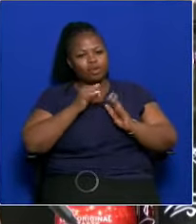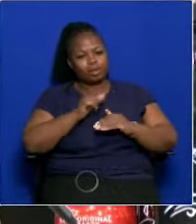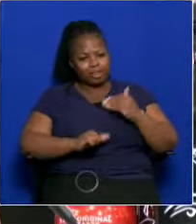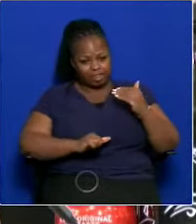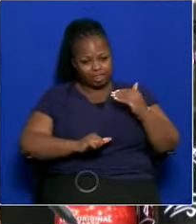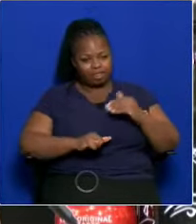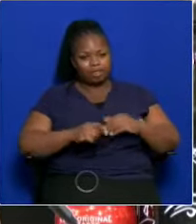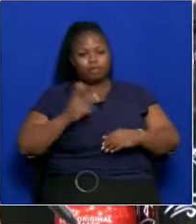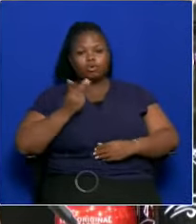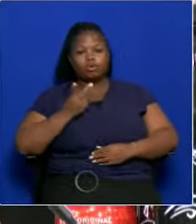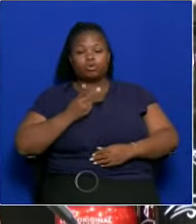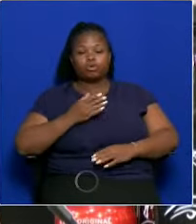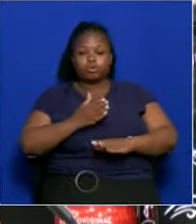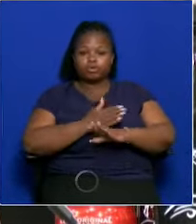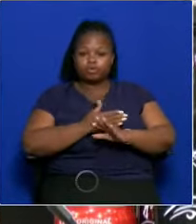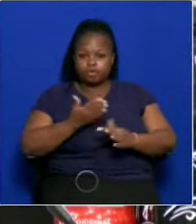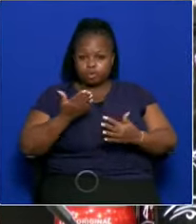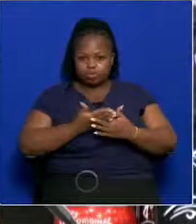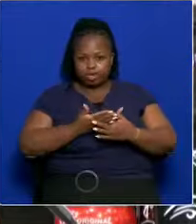break that